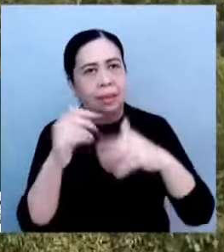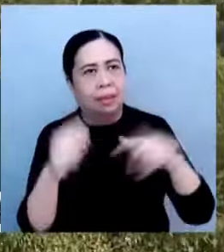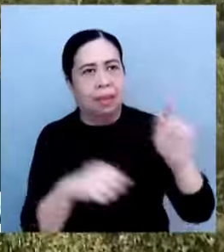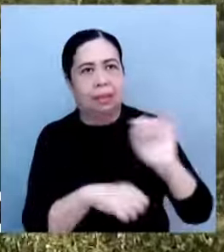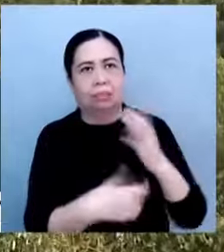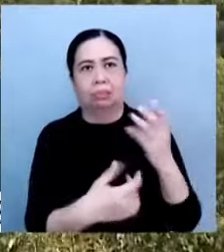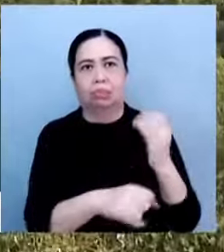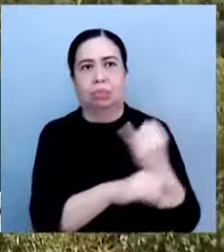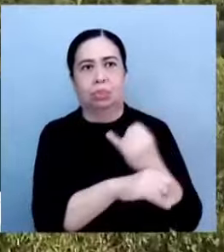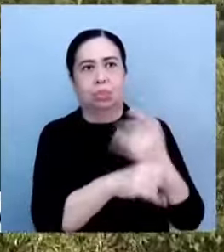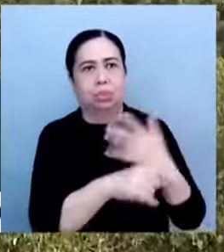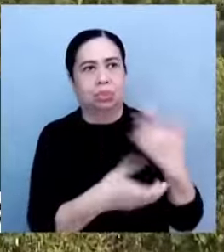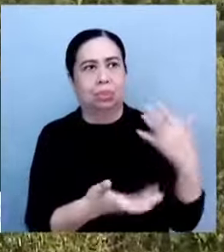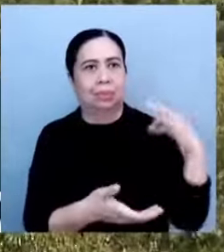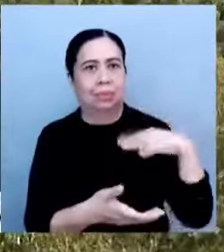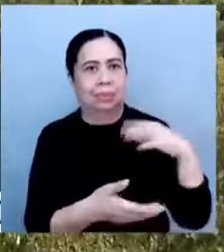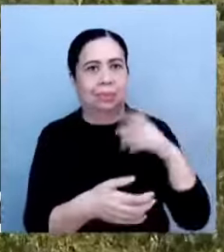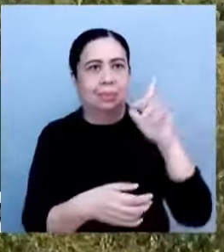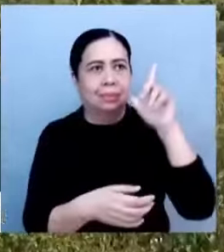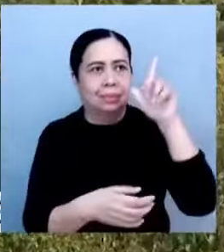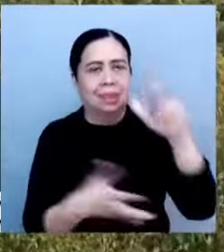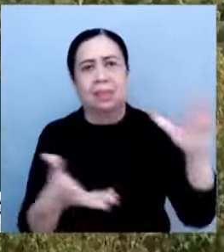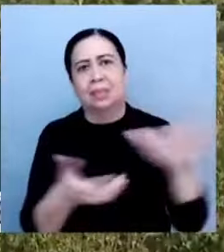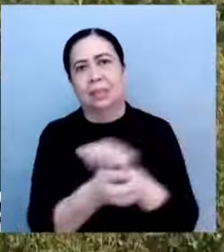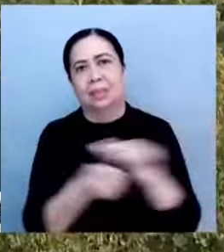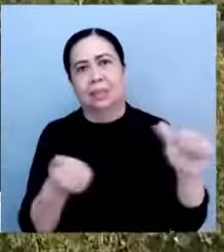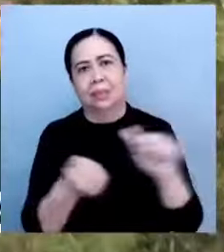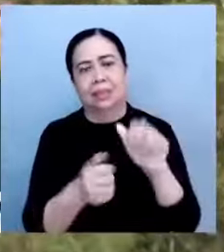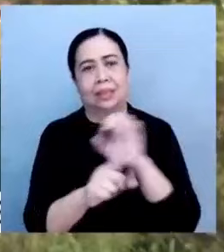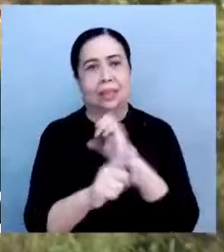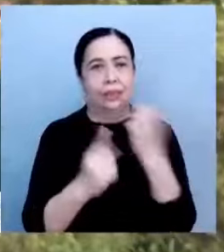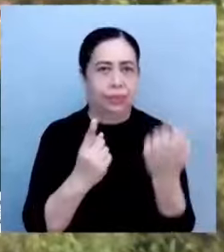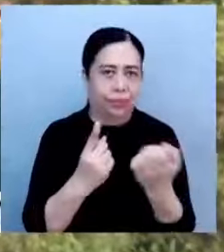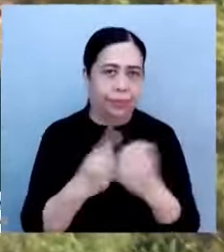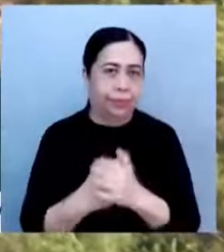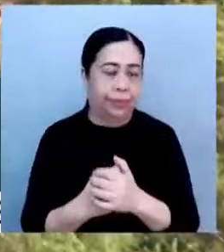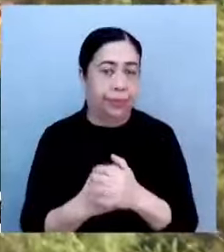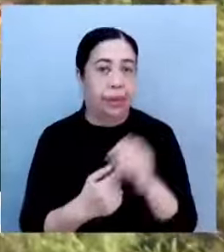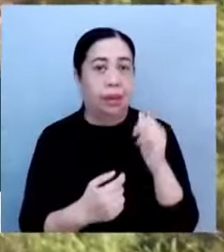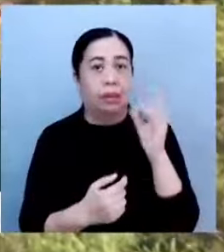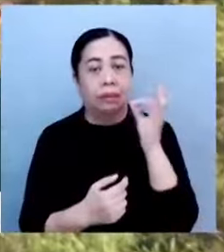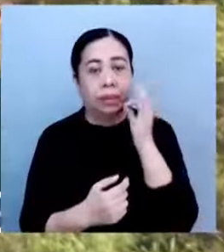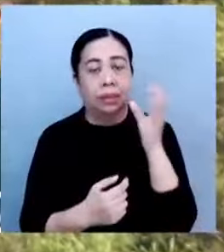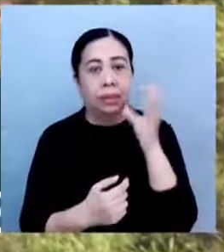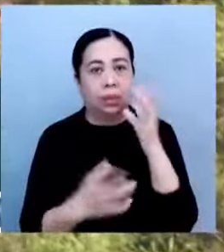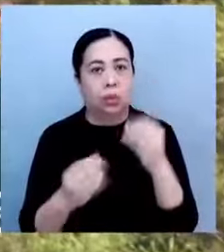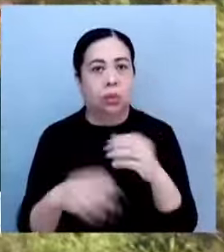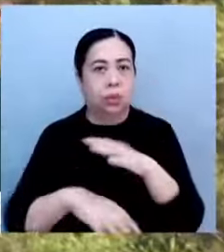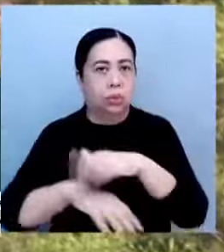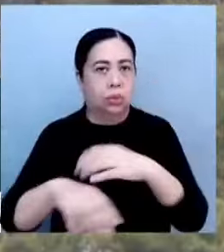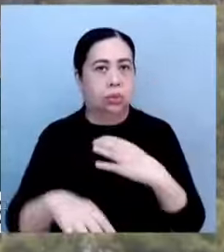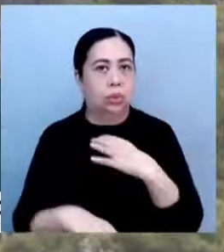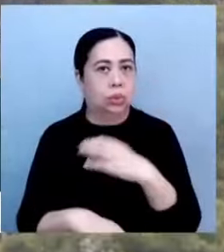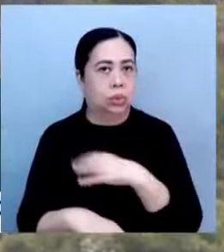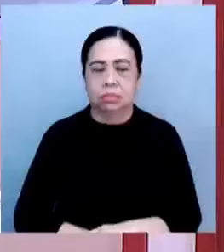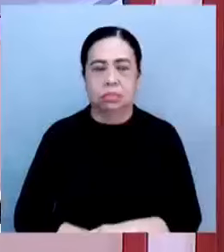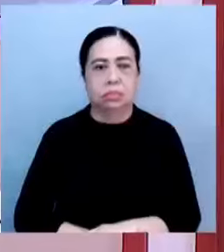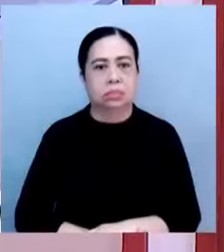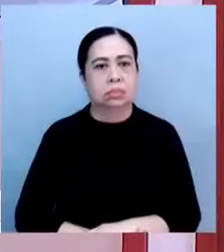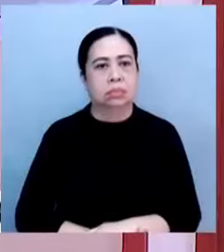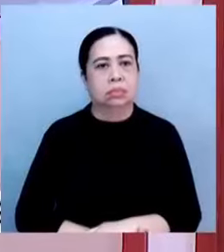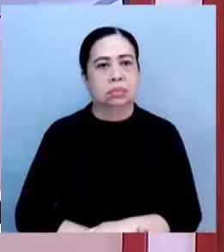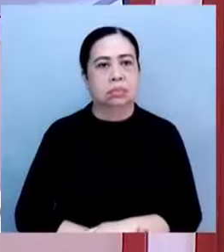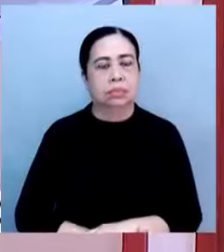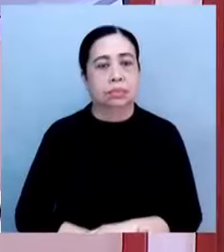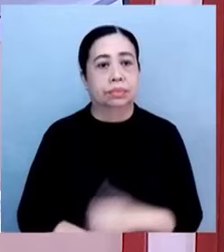that could irreversibly damage the ecosystem. Castro now calling for a congressional probe into the matter.